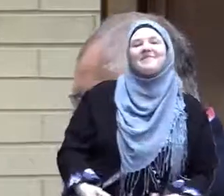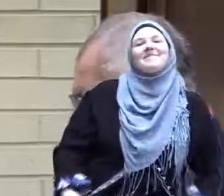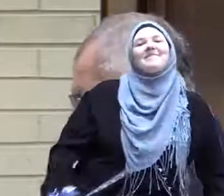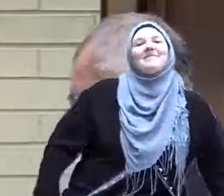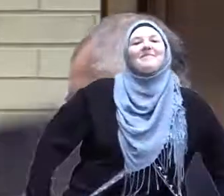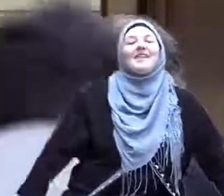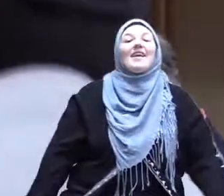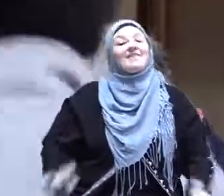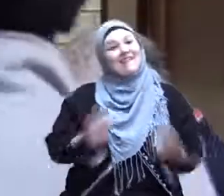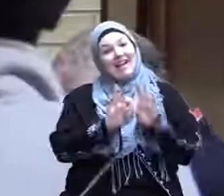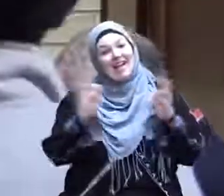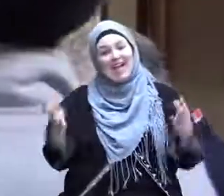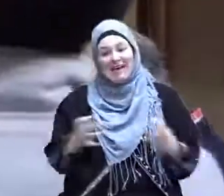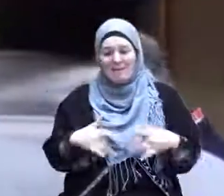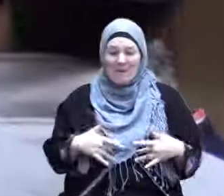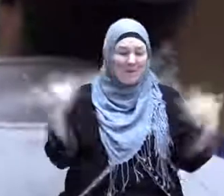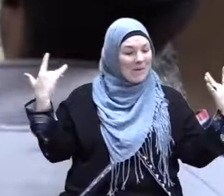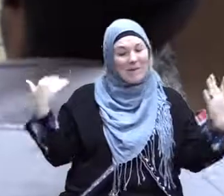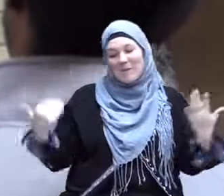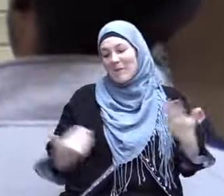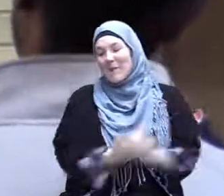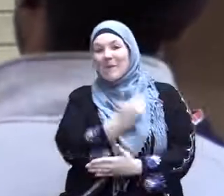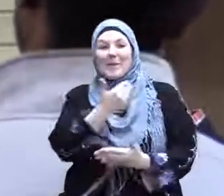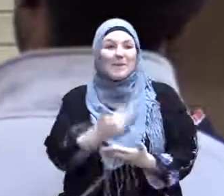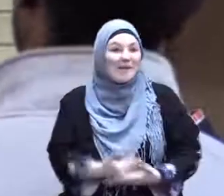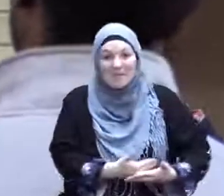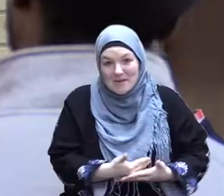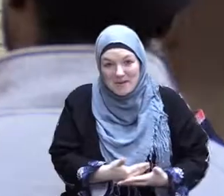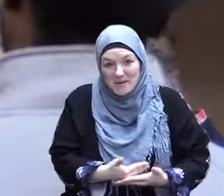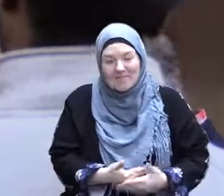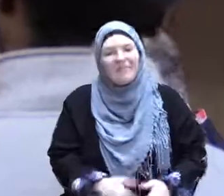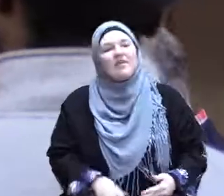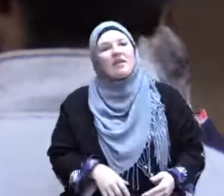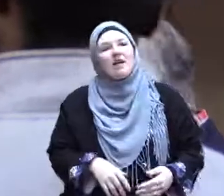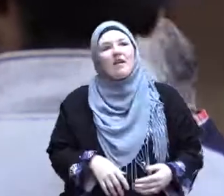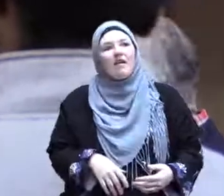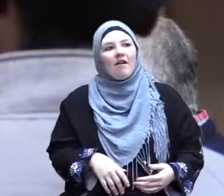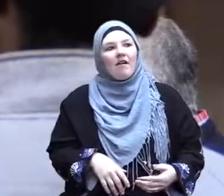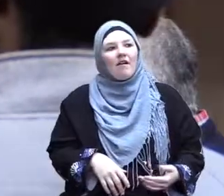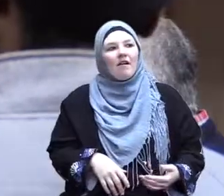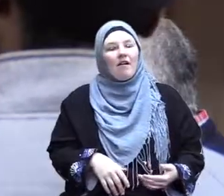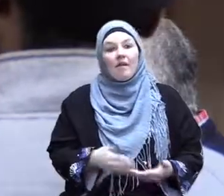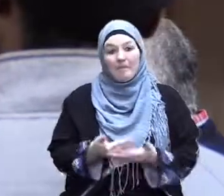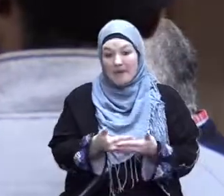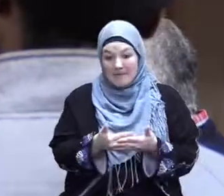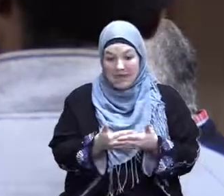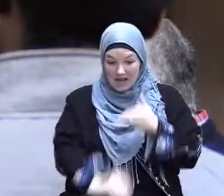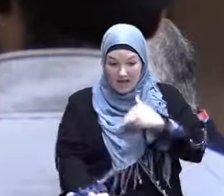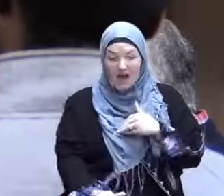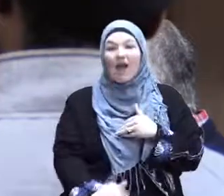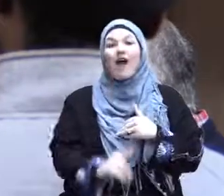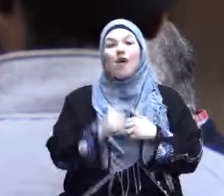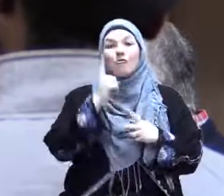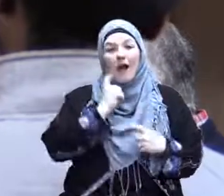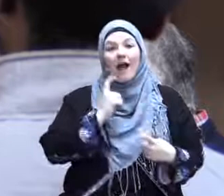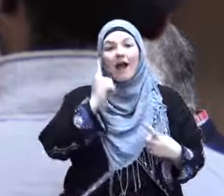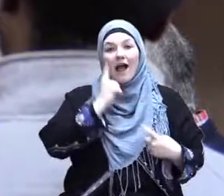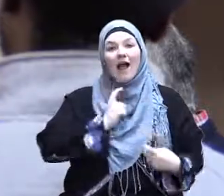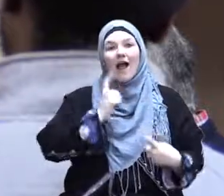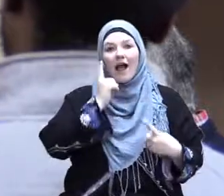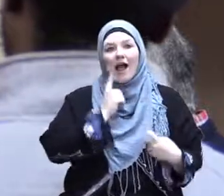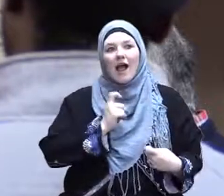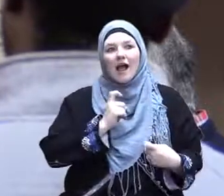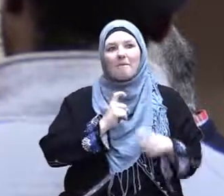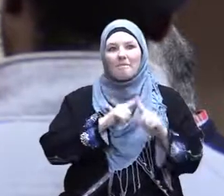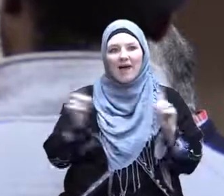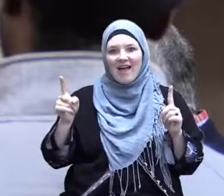your family is happy to get a new baby, and you're crying as you come out of the womb of your mother, but they are very happy